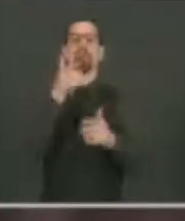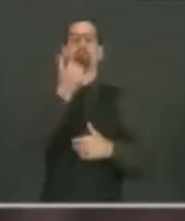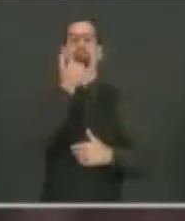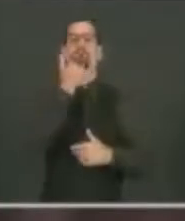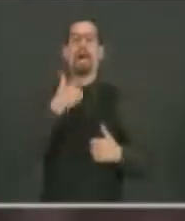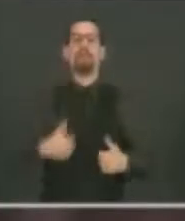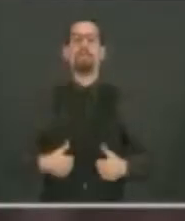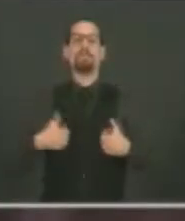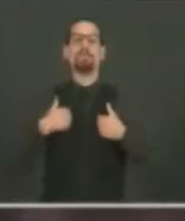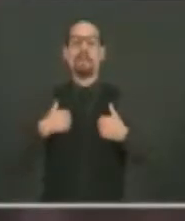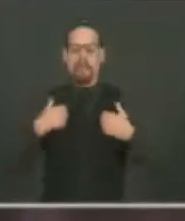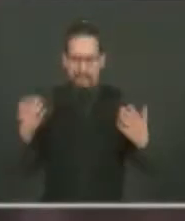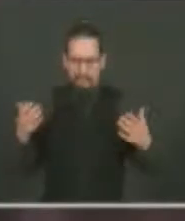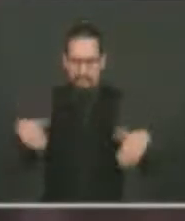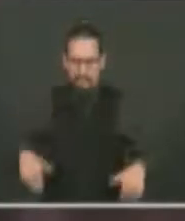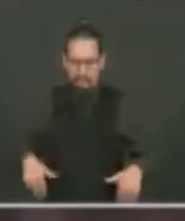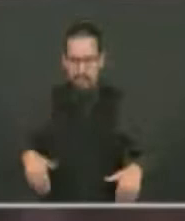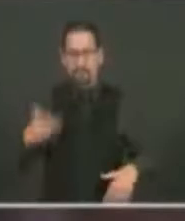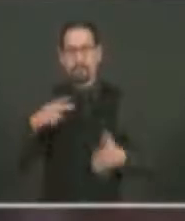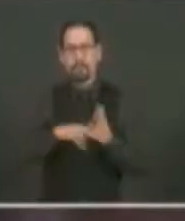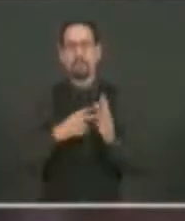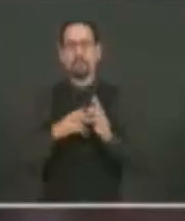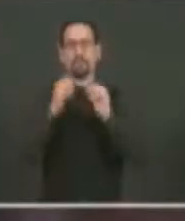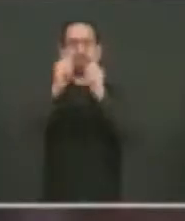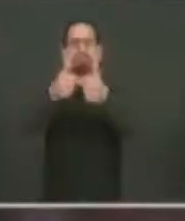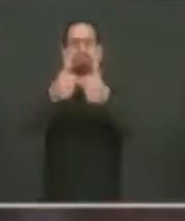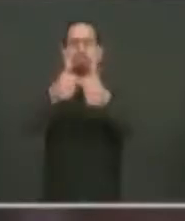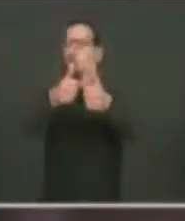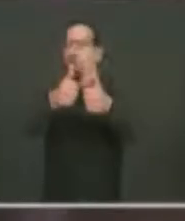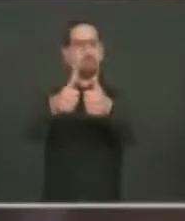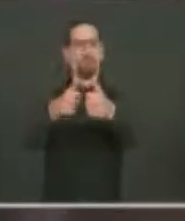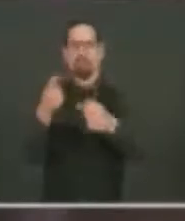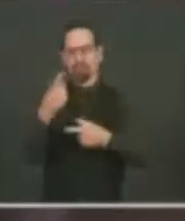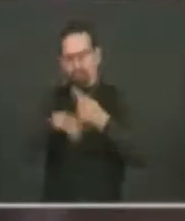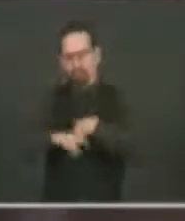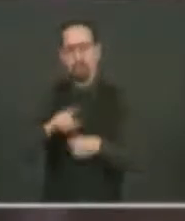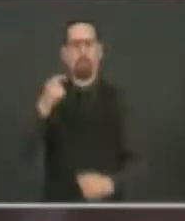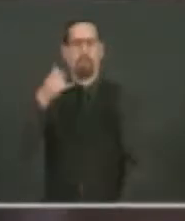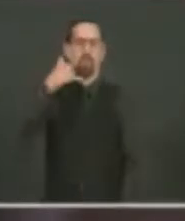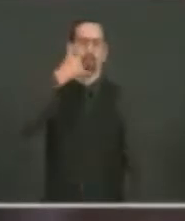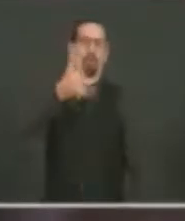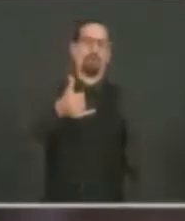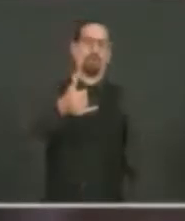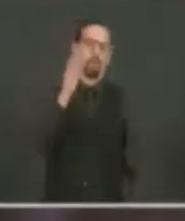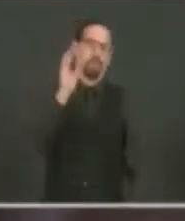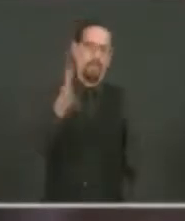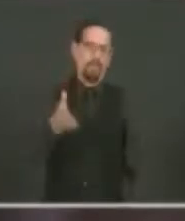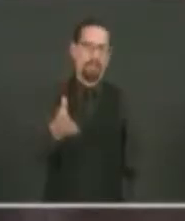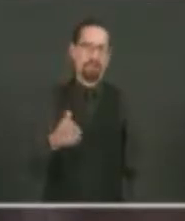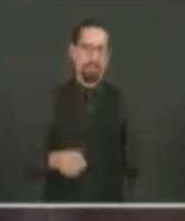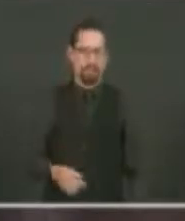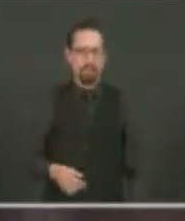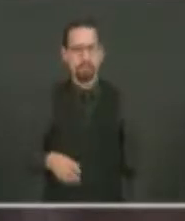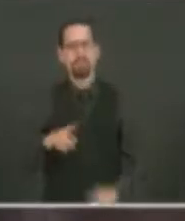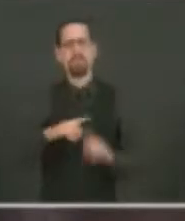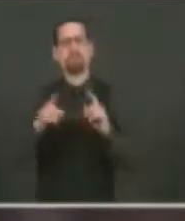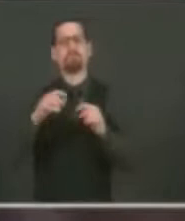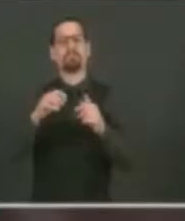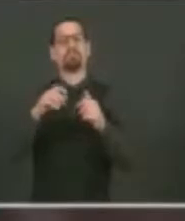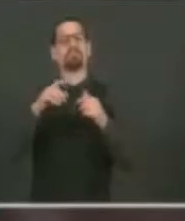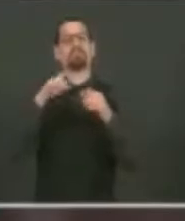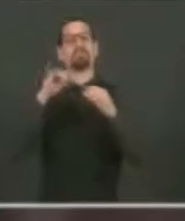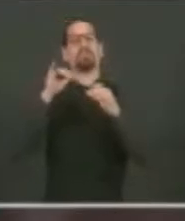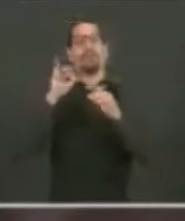ensure that the results are made available to you quickly. But generally, people who are negative can expect to be